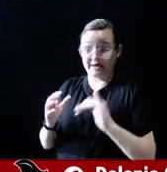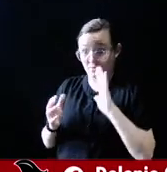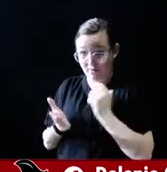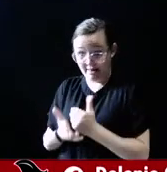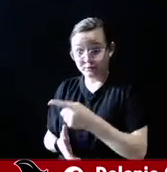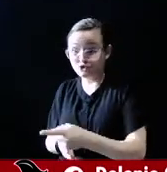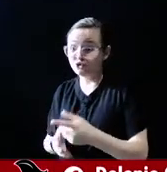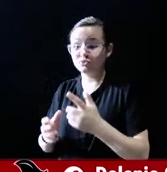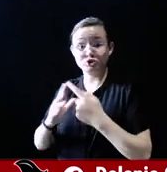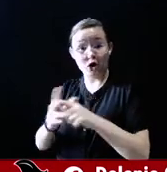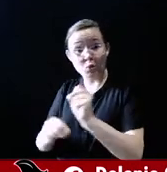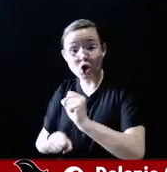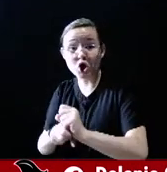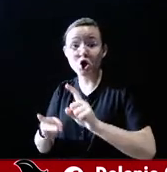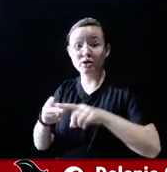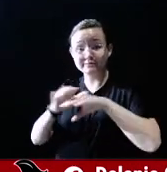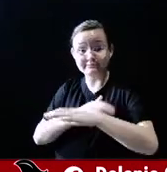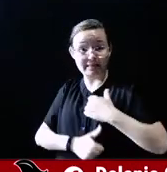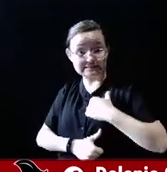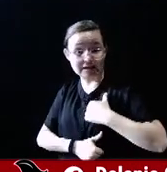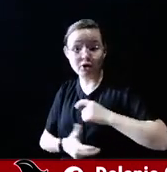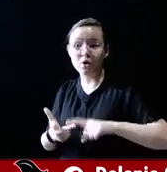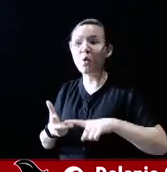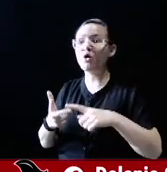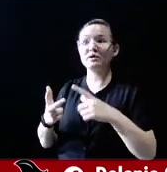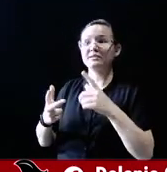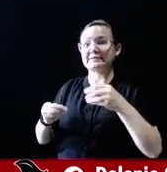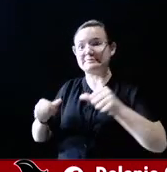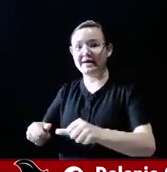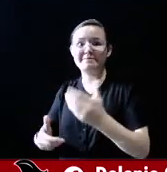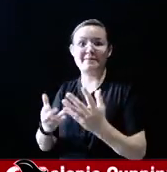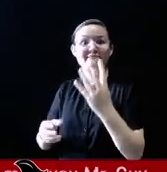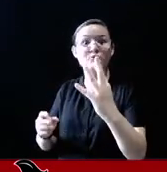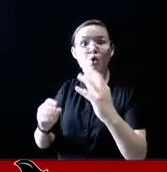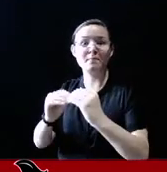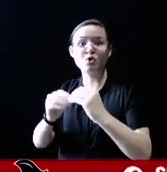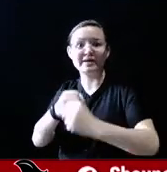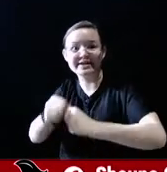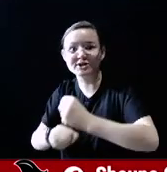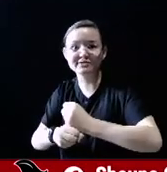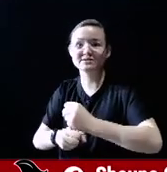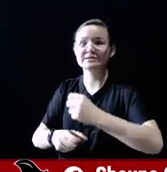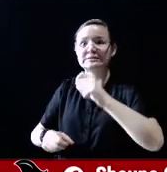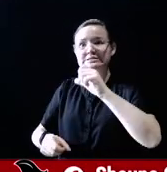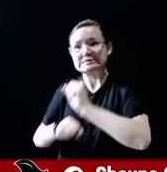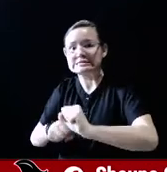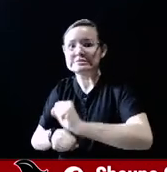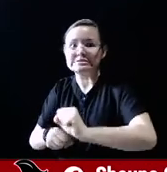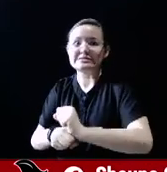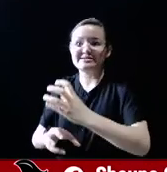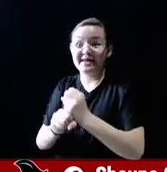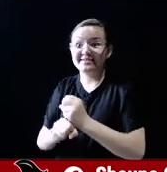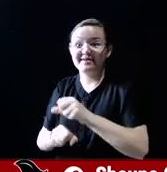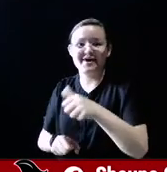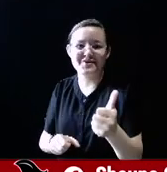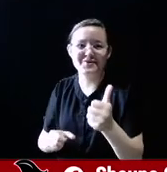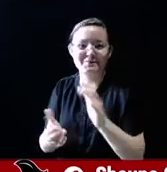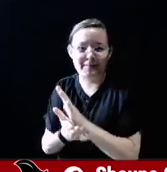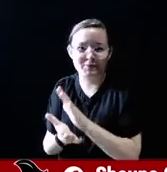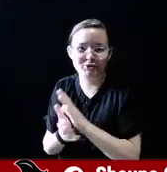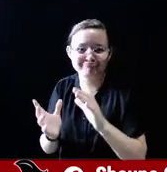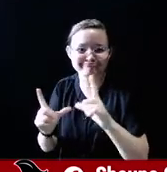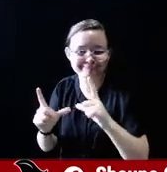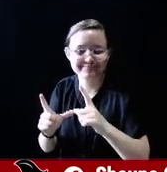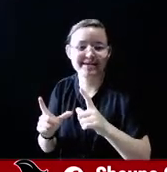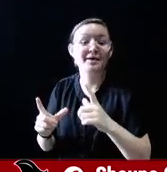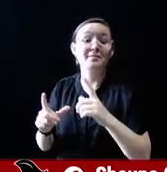go into the military, or spend another 4+ grueling years in order to get another piece of paper.